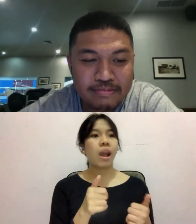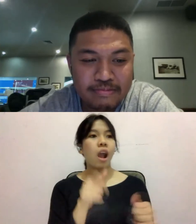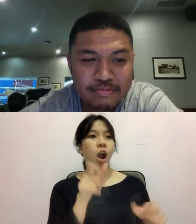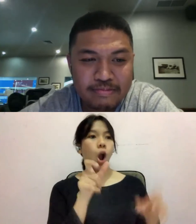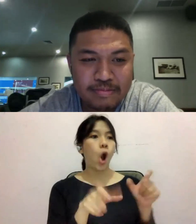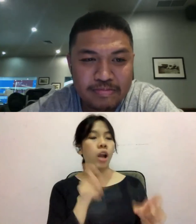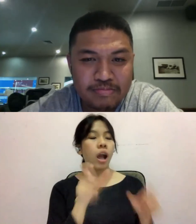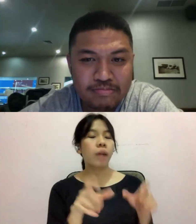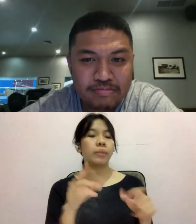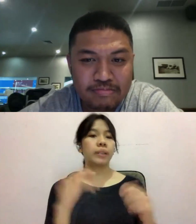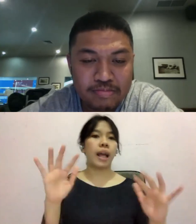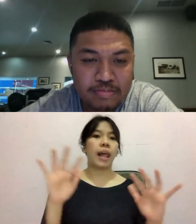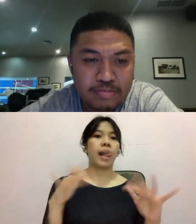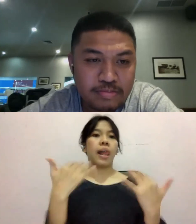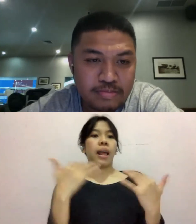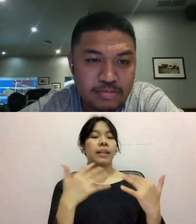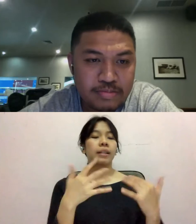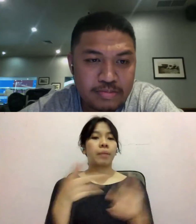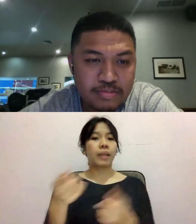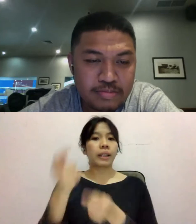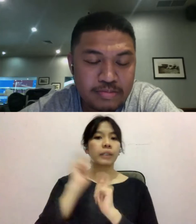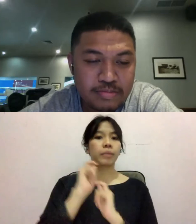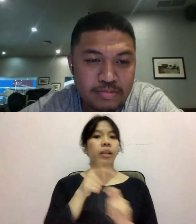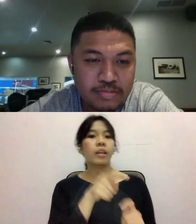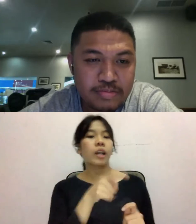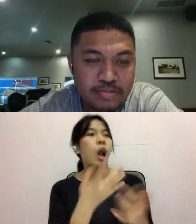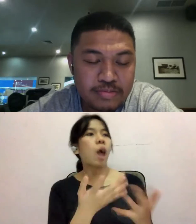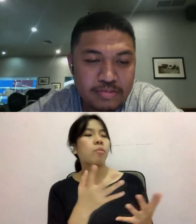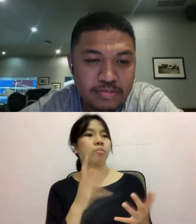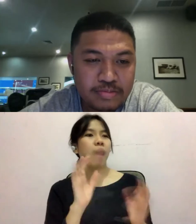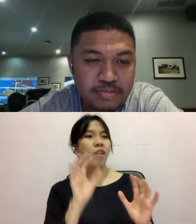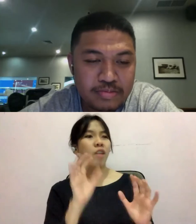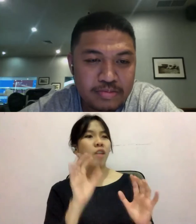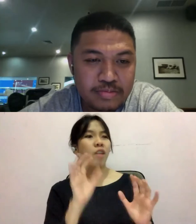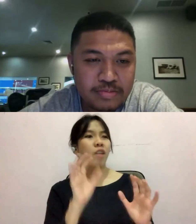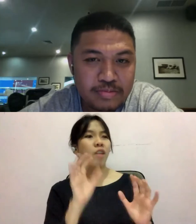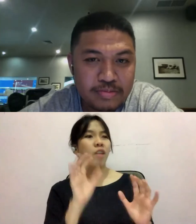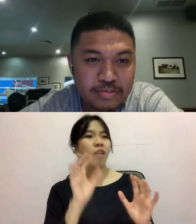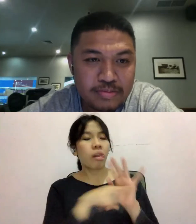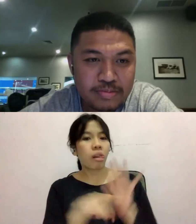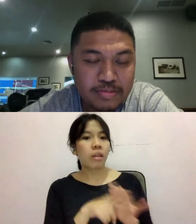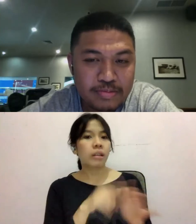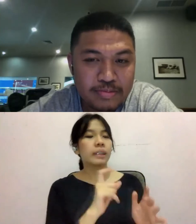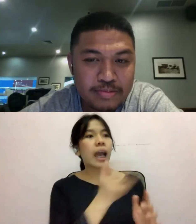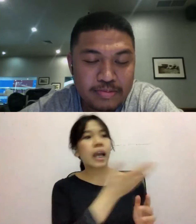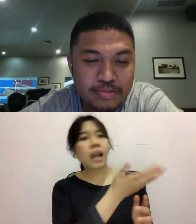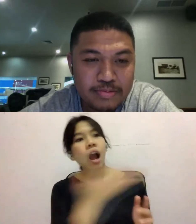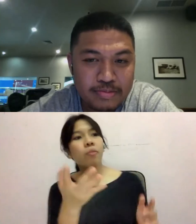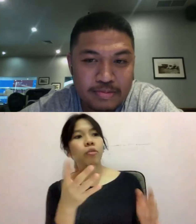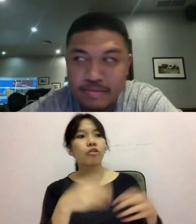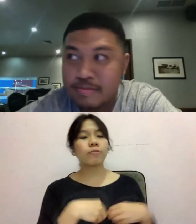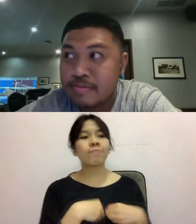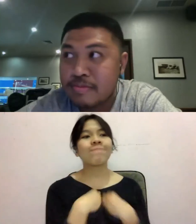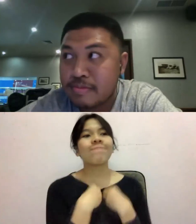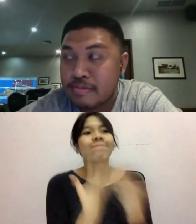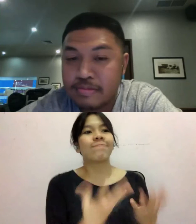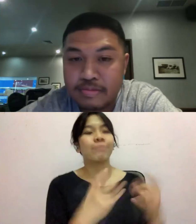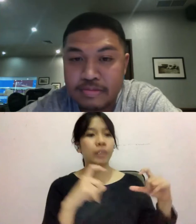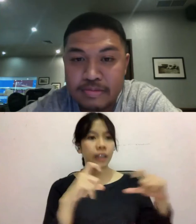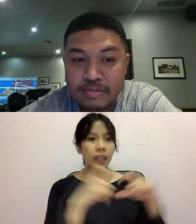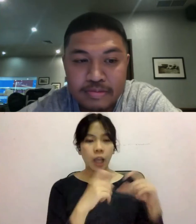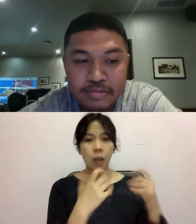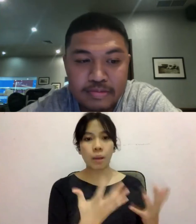do you handle being in love? How do you express that love if you fall in love? Allegra, you want to go